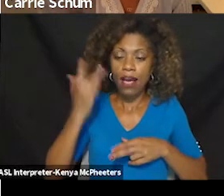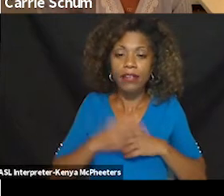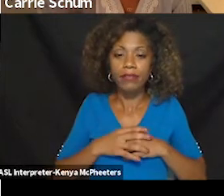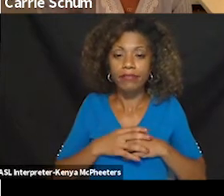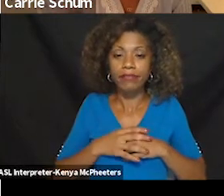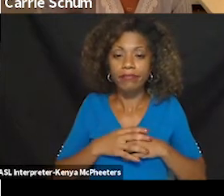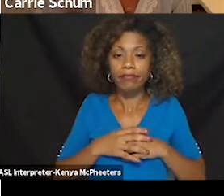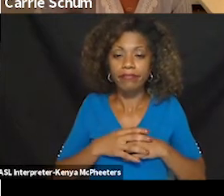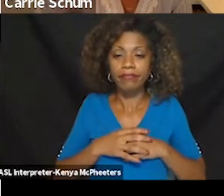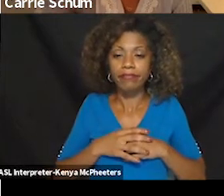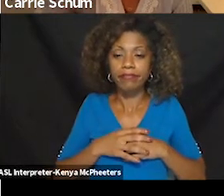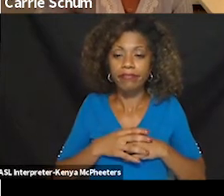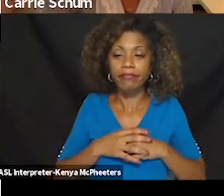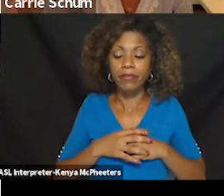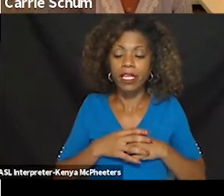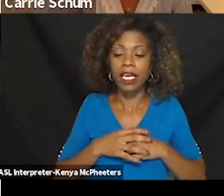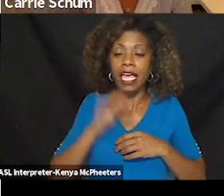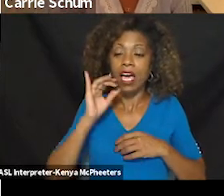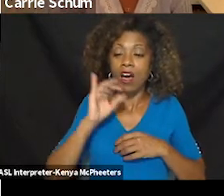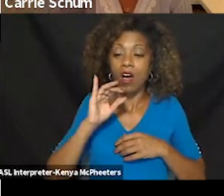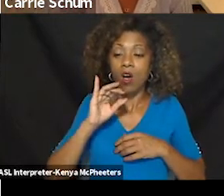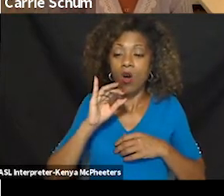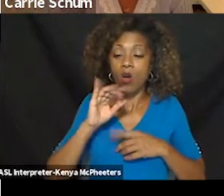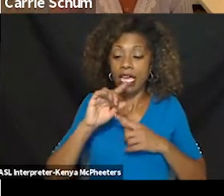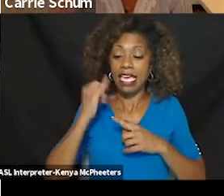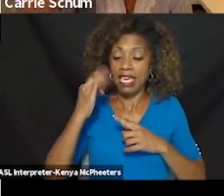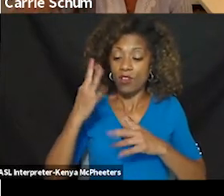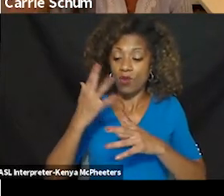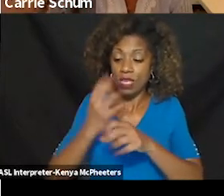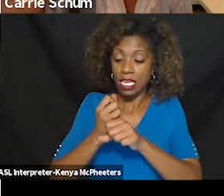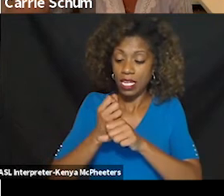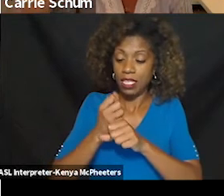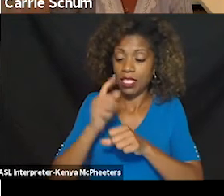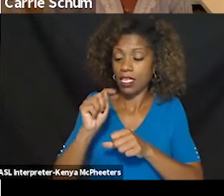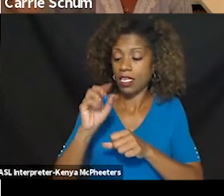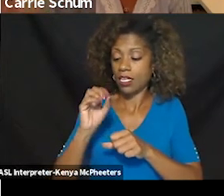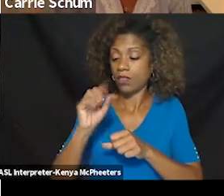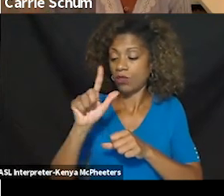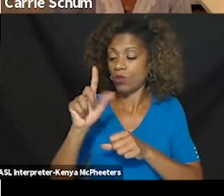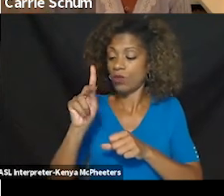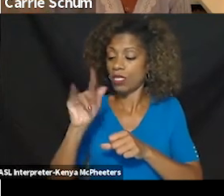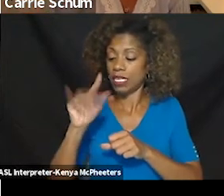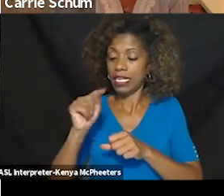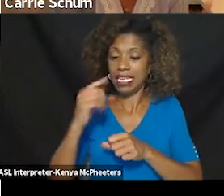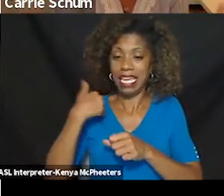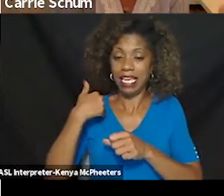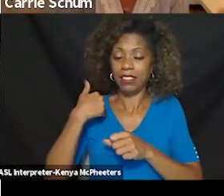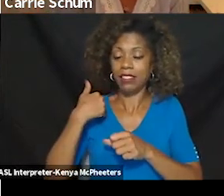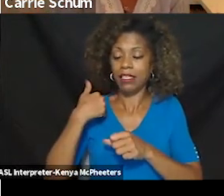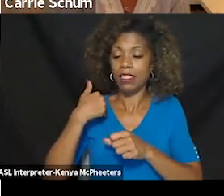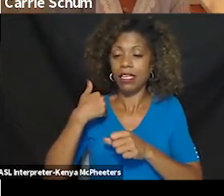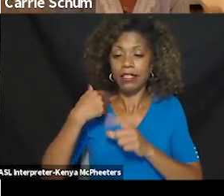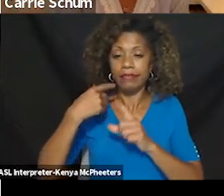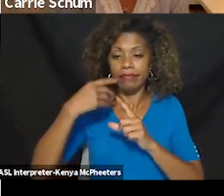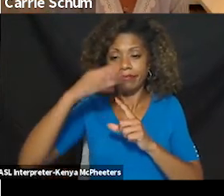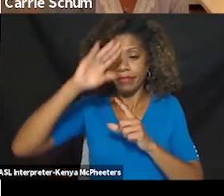and message testing toolkit. We have the link later on in the deck so everyone can go see it. But they're based on these big